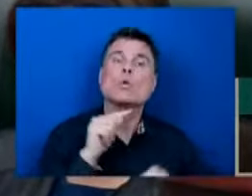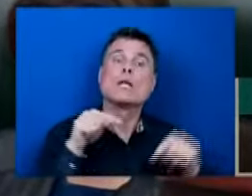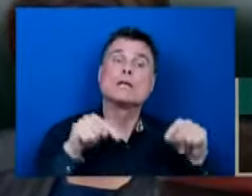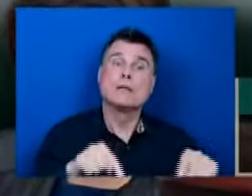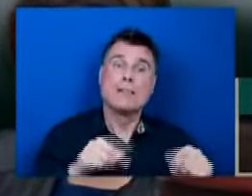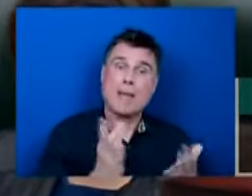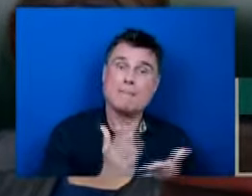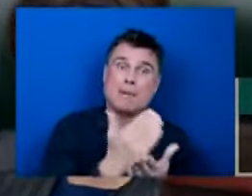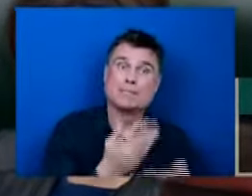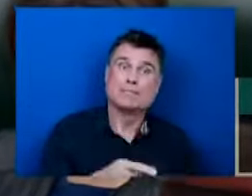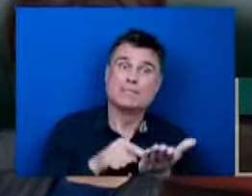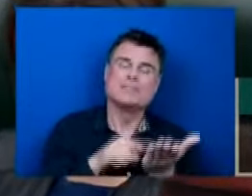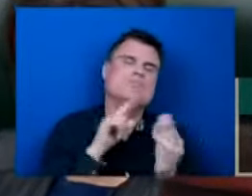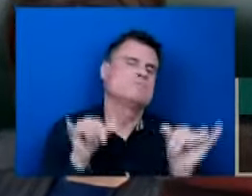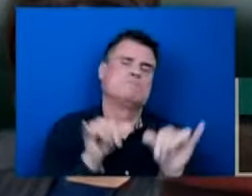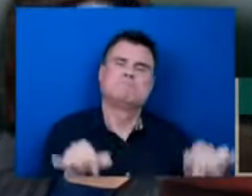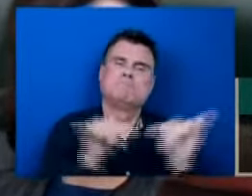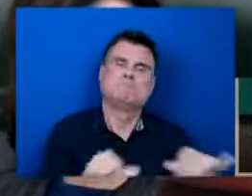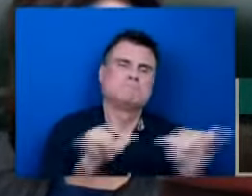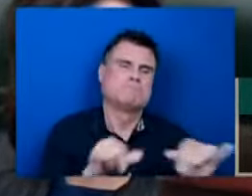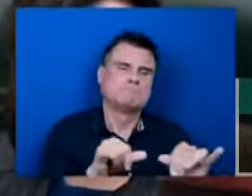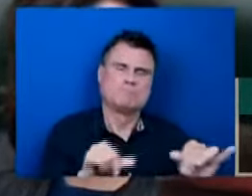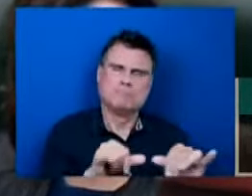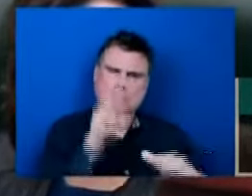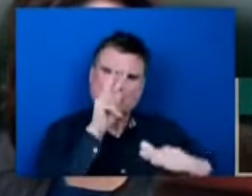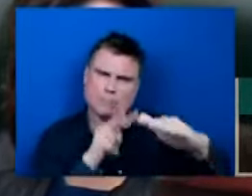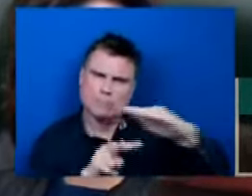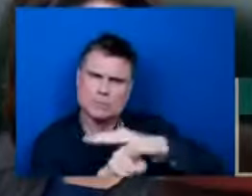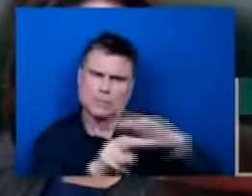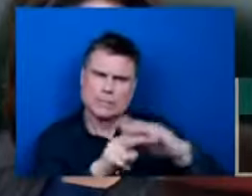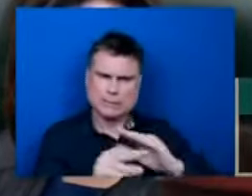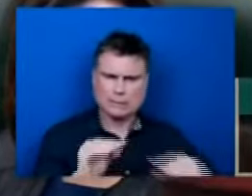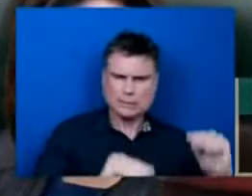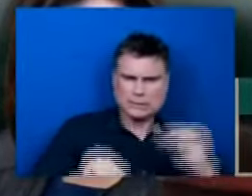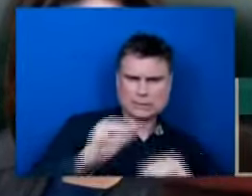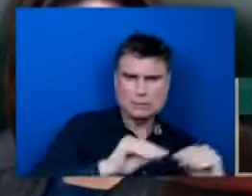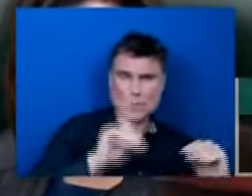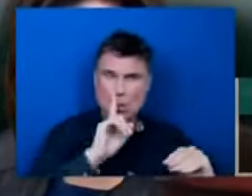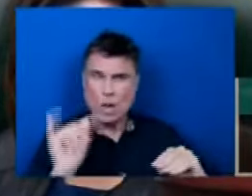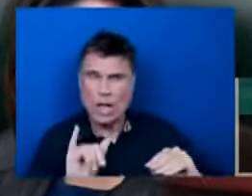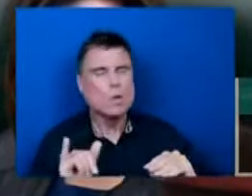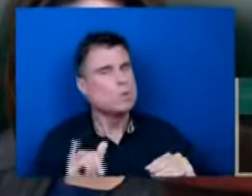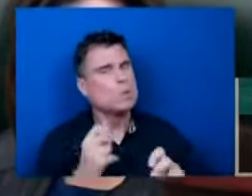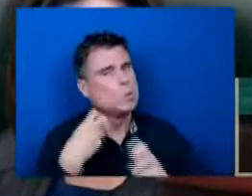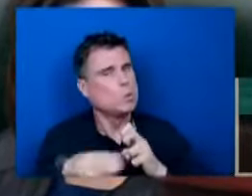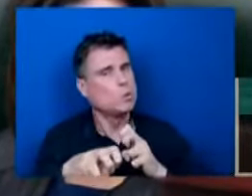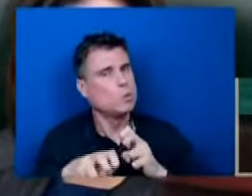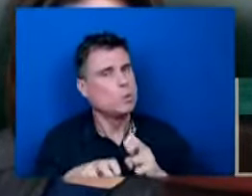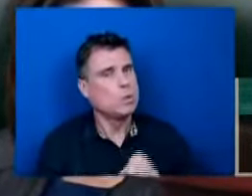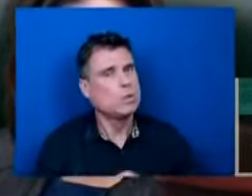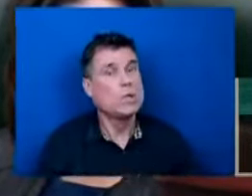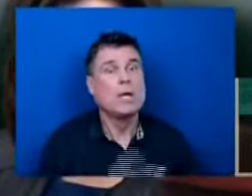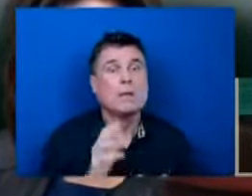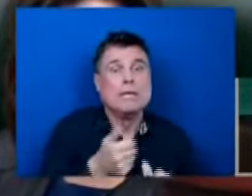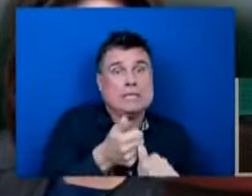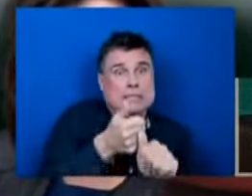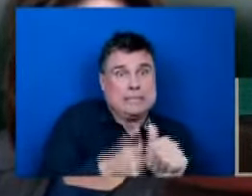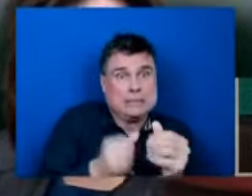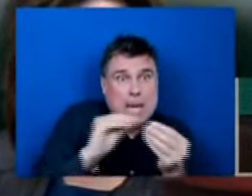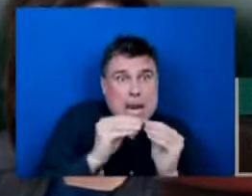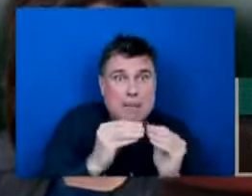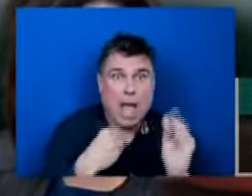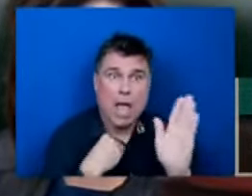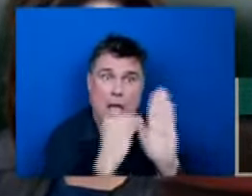ledger? The fact is, Mr. Speaker, that behind every number I present and every principle I set forth is the life